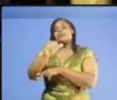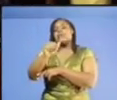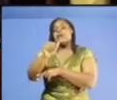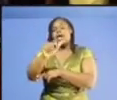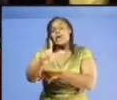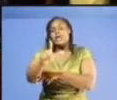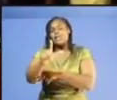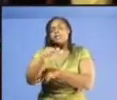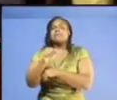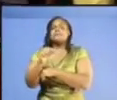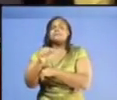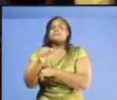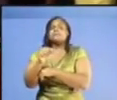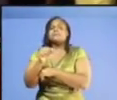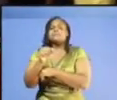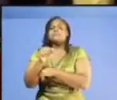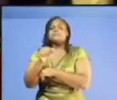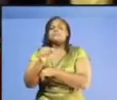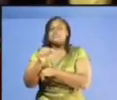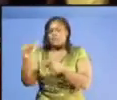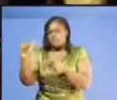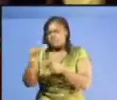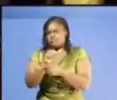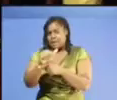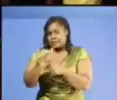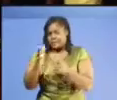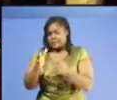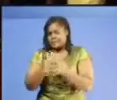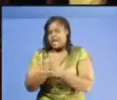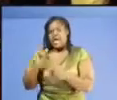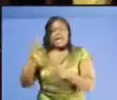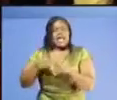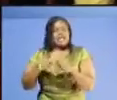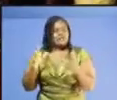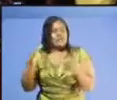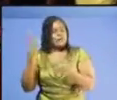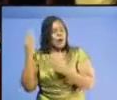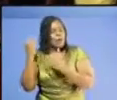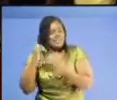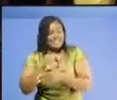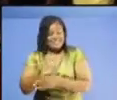PRACTICAL. I'm a practical person. I can't spell, but I hope that's how